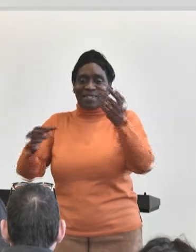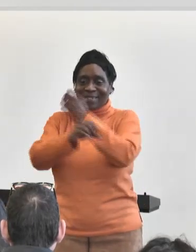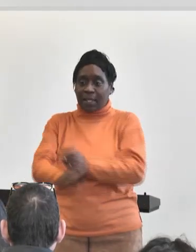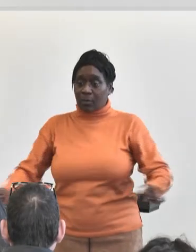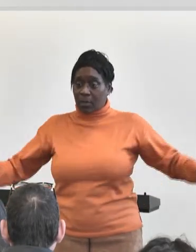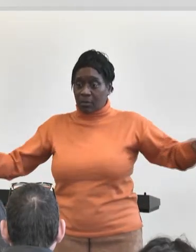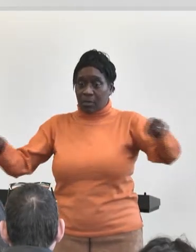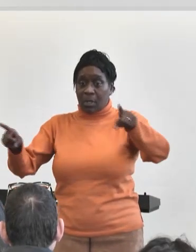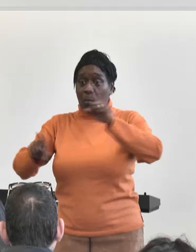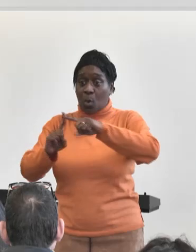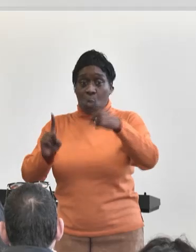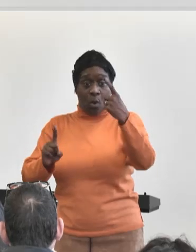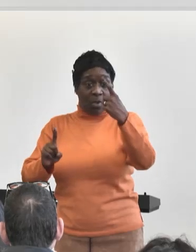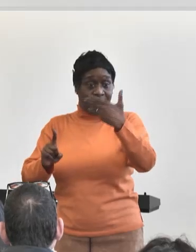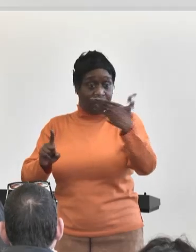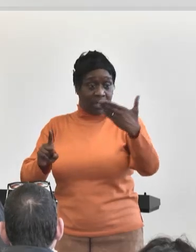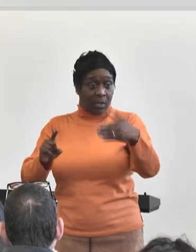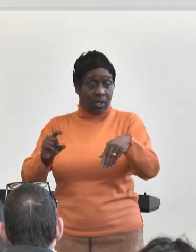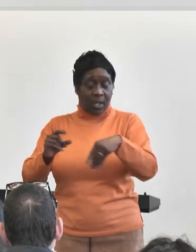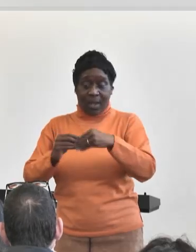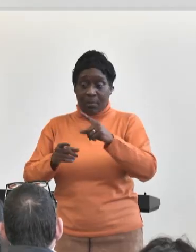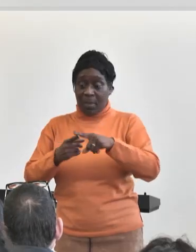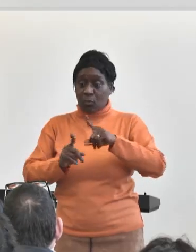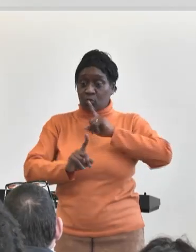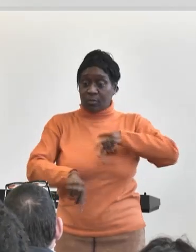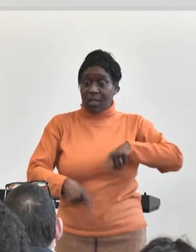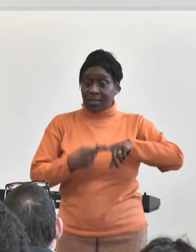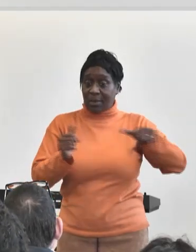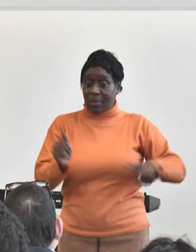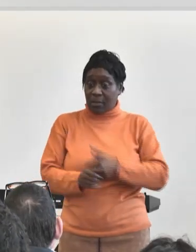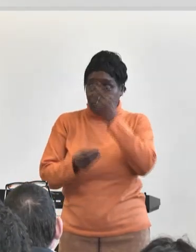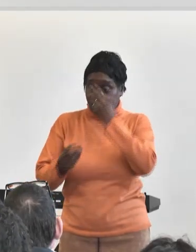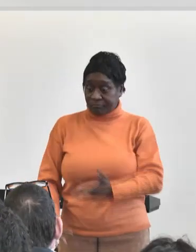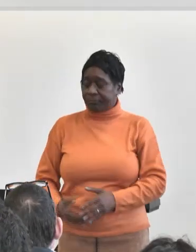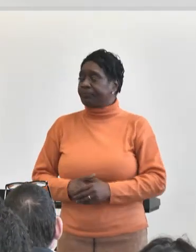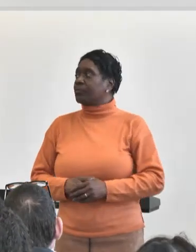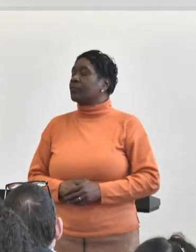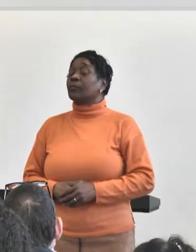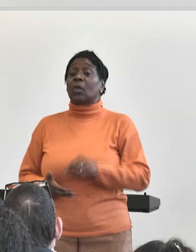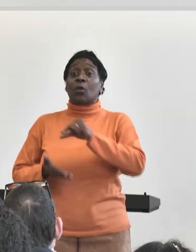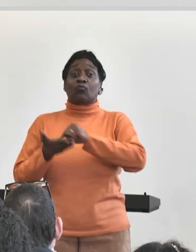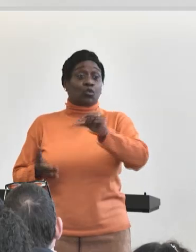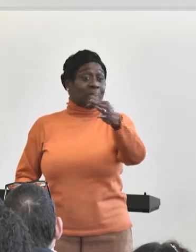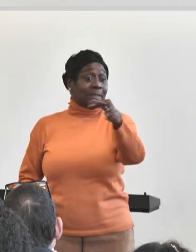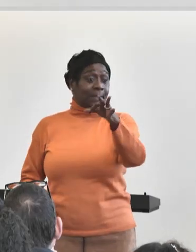But I also want to point one other point about their response. In verse 19.